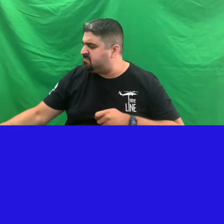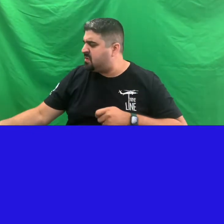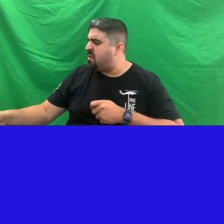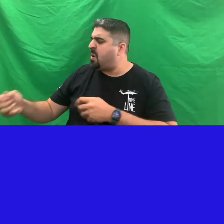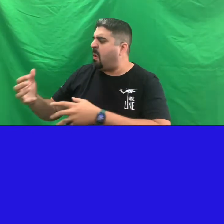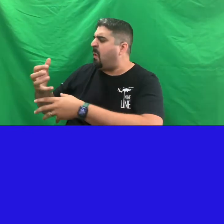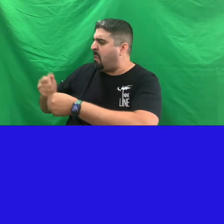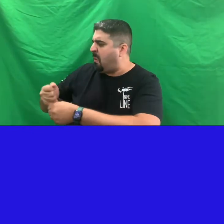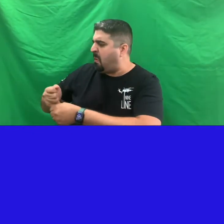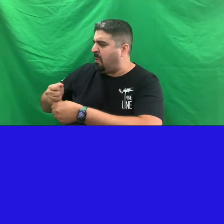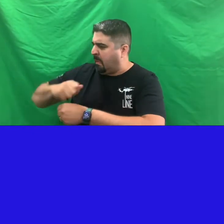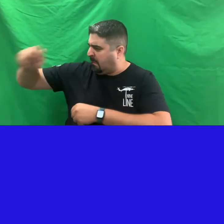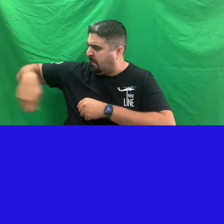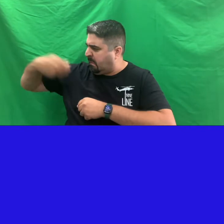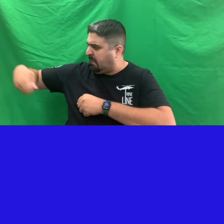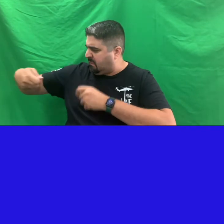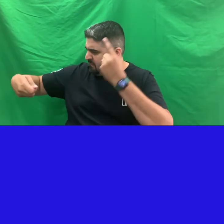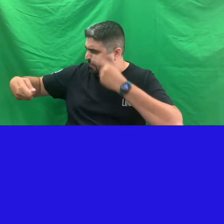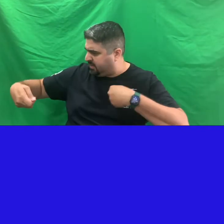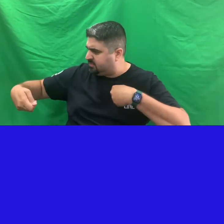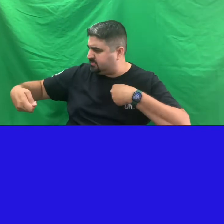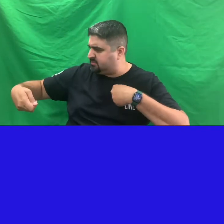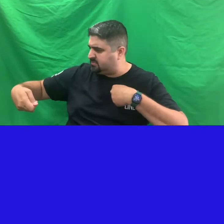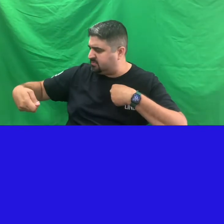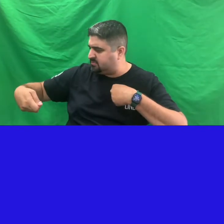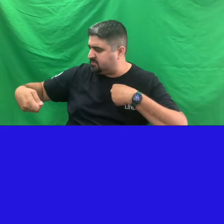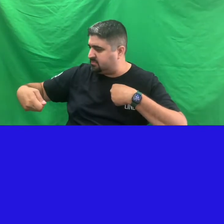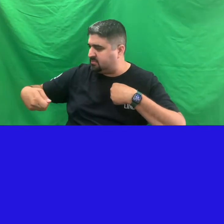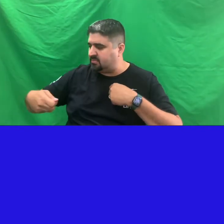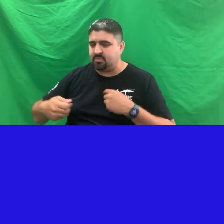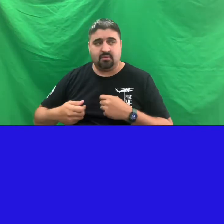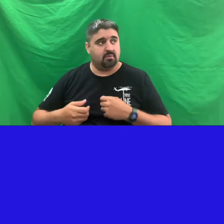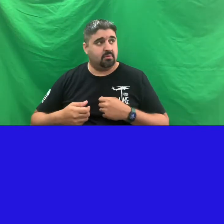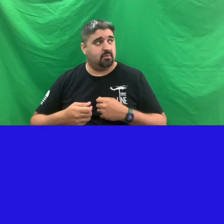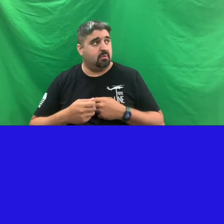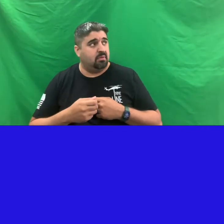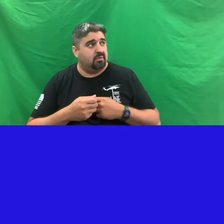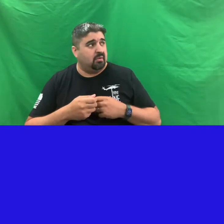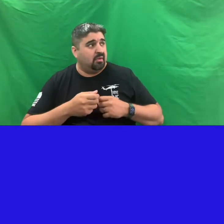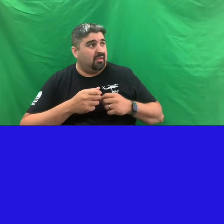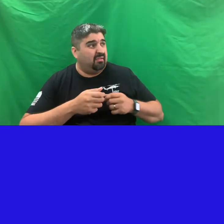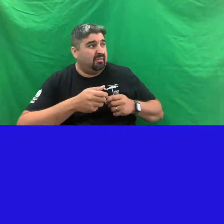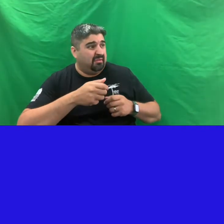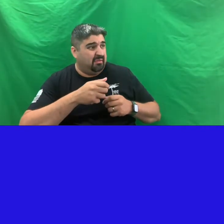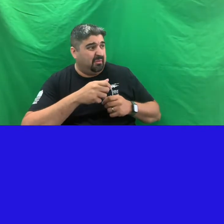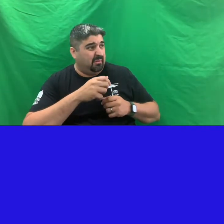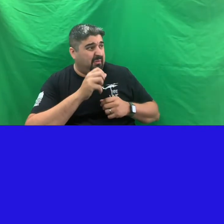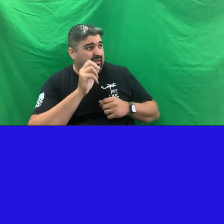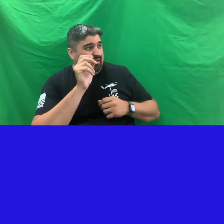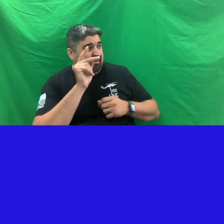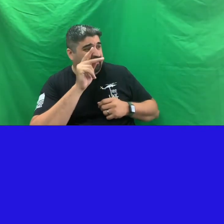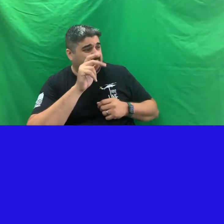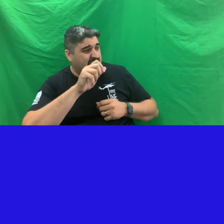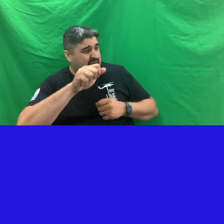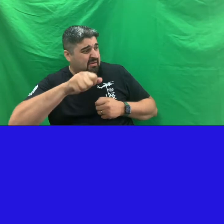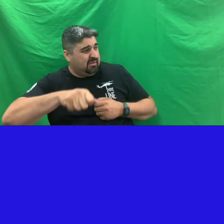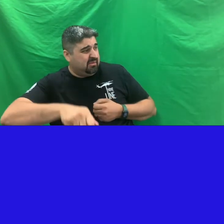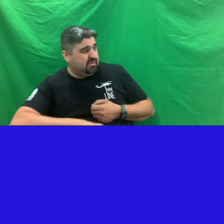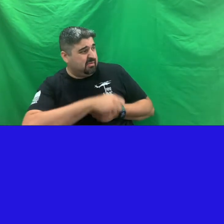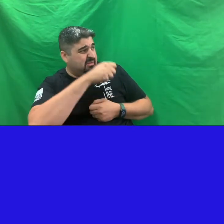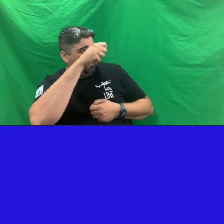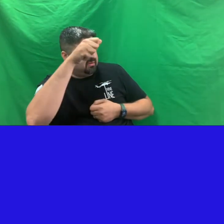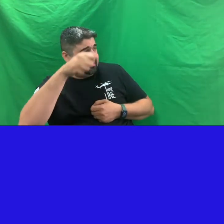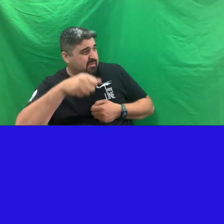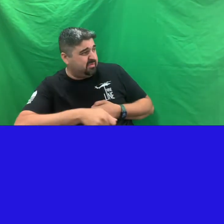Turn for me, he shouted. I turned the rope for the dark frog. He jumped